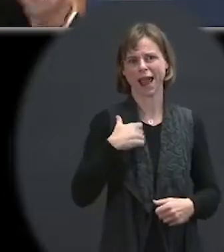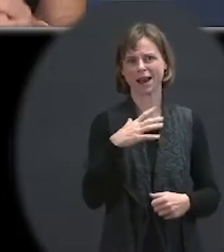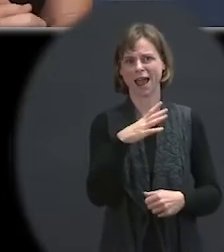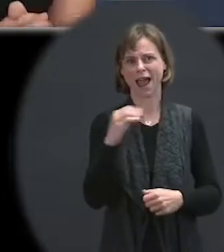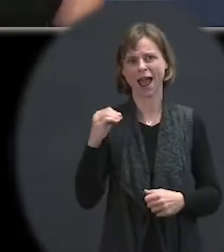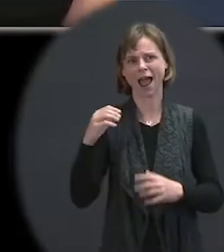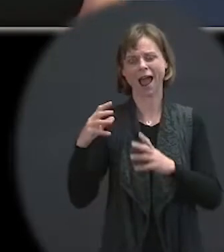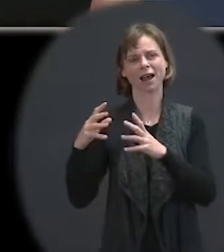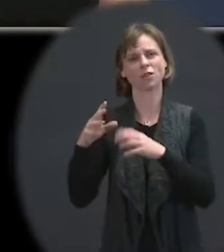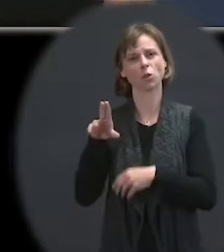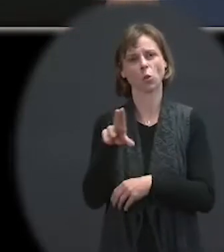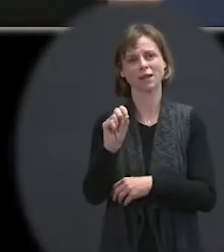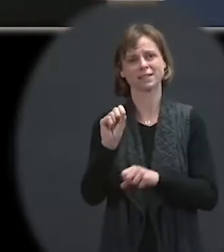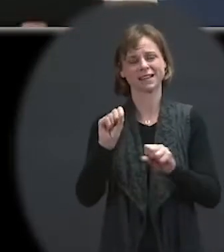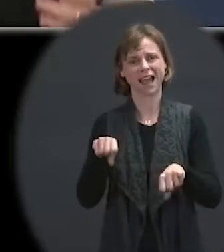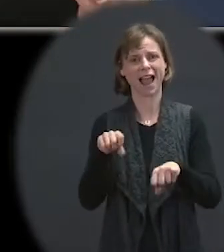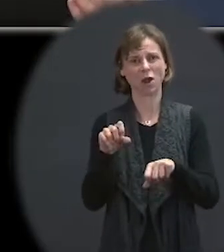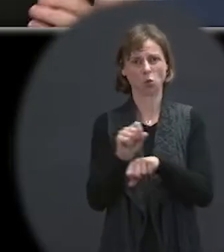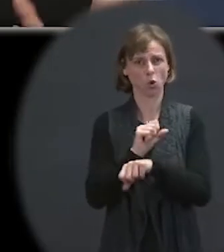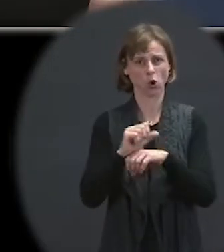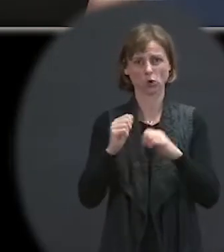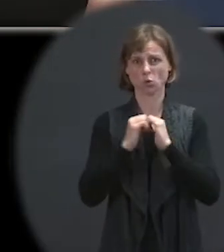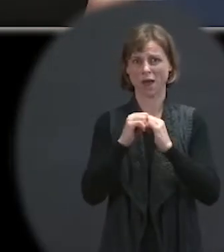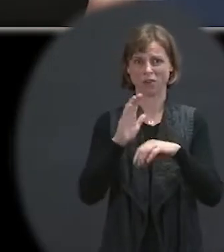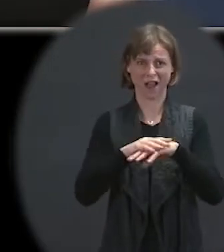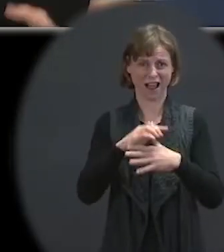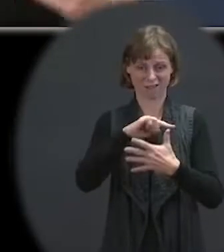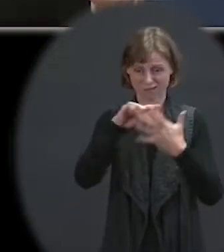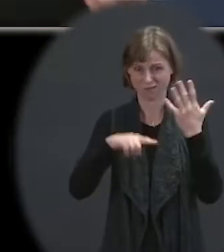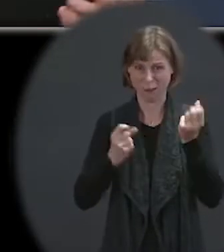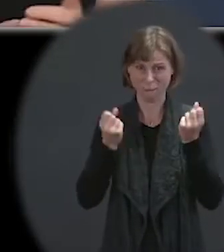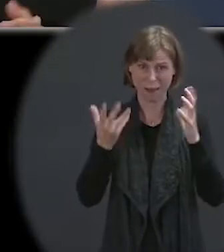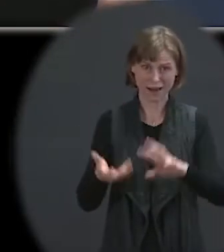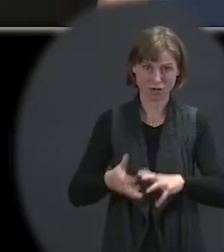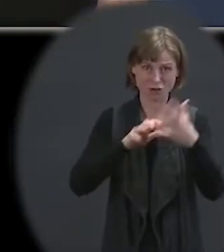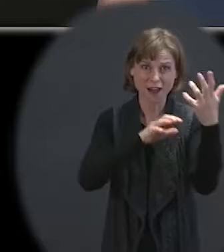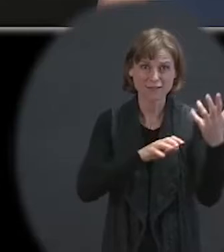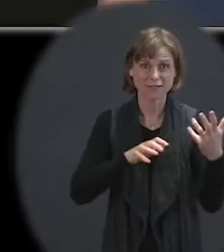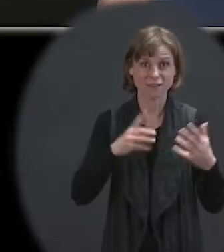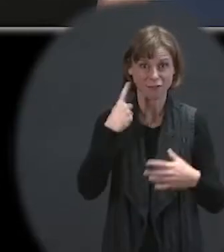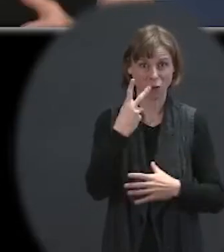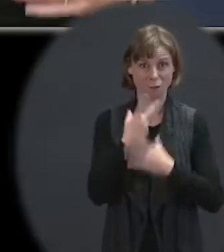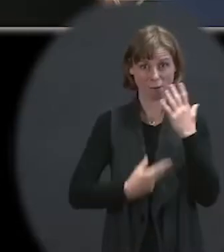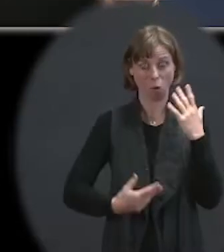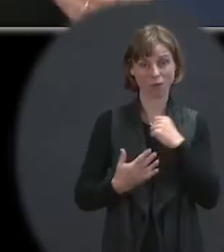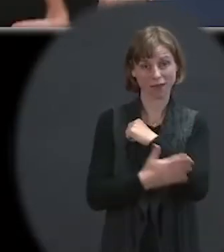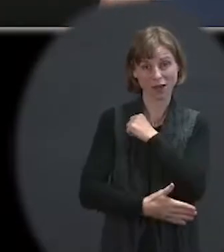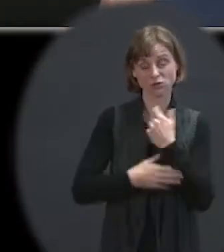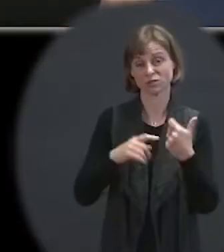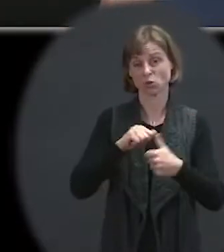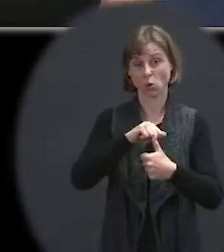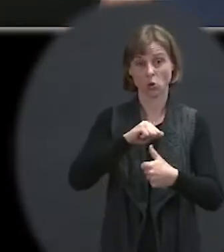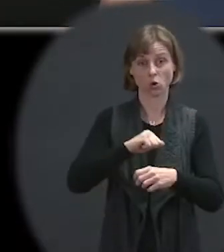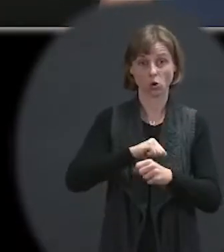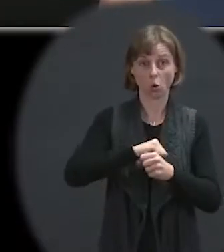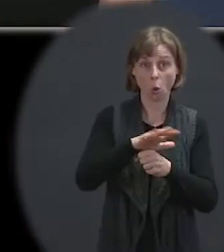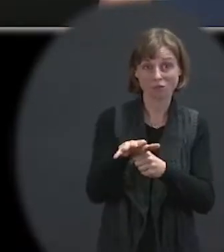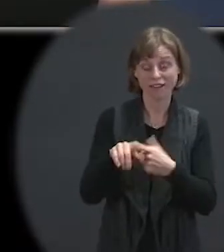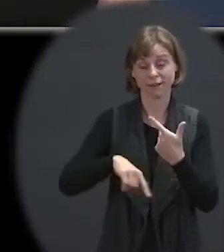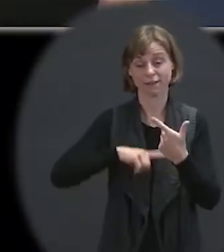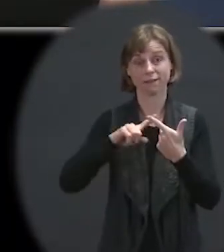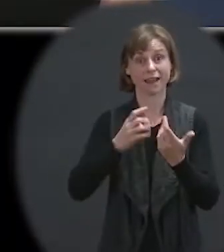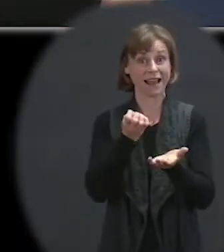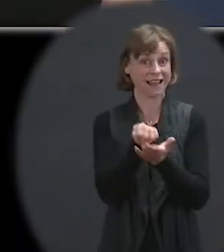the crises that are facing both countries, whether it's COVID-19 or getting our economy back. There's obviously a